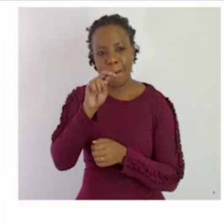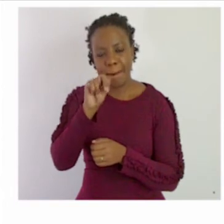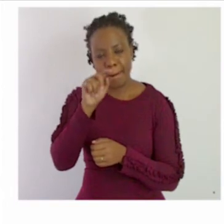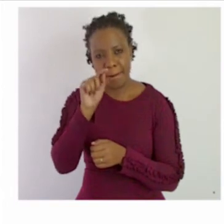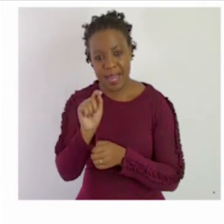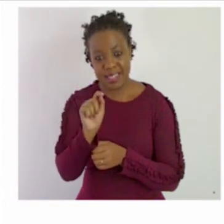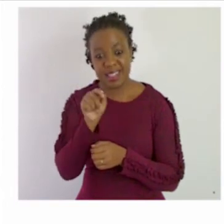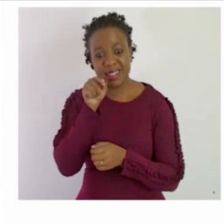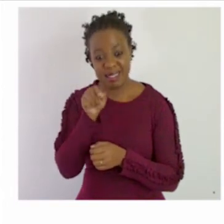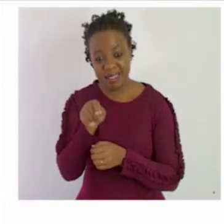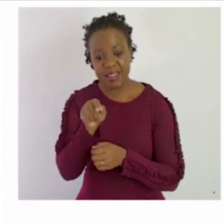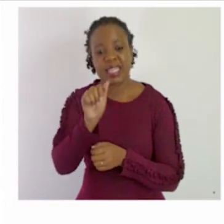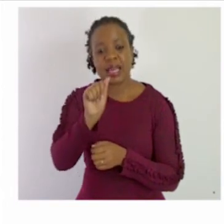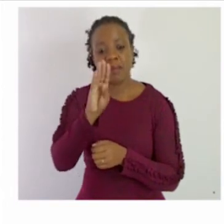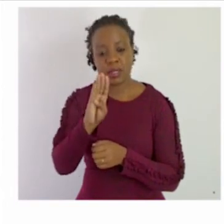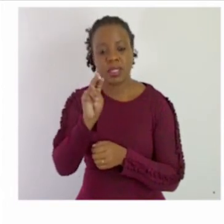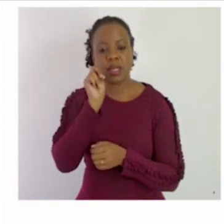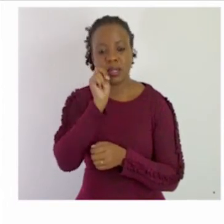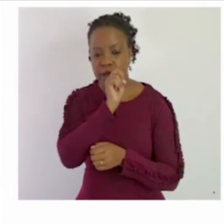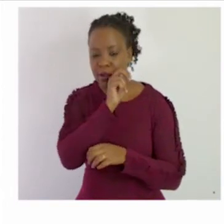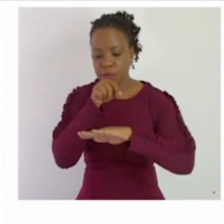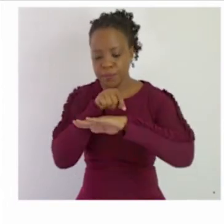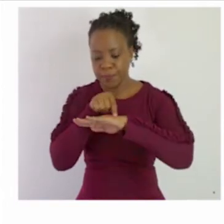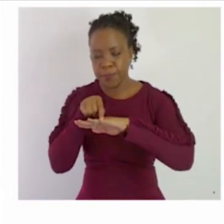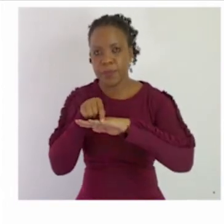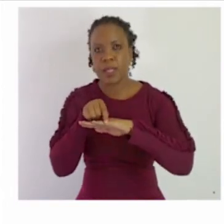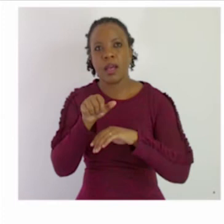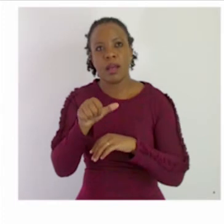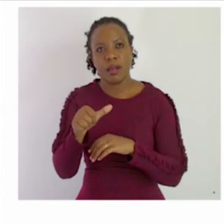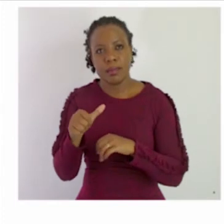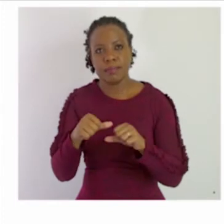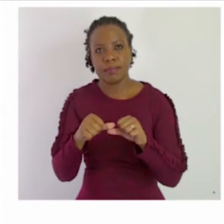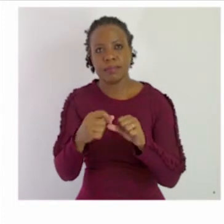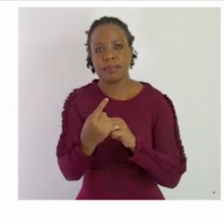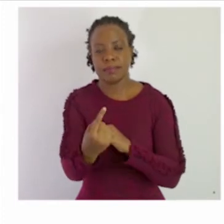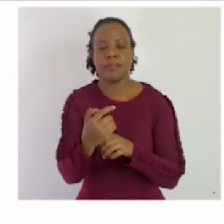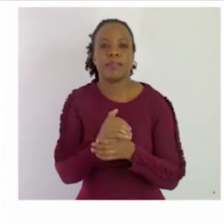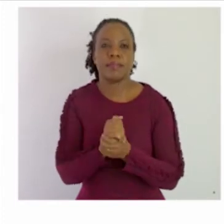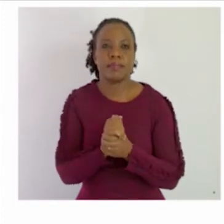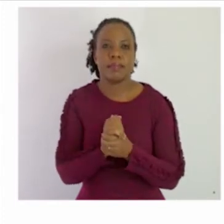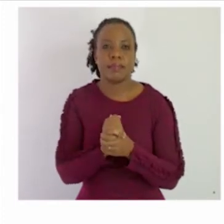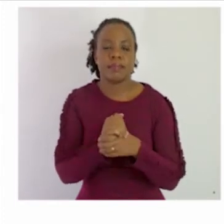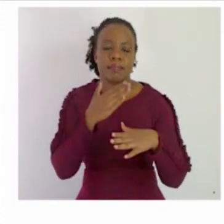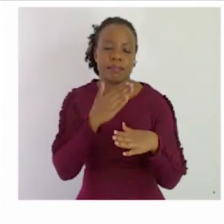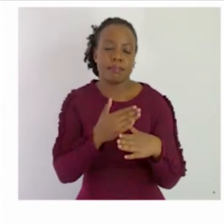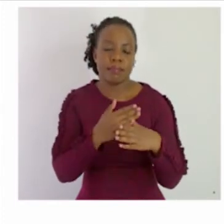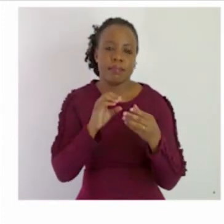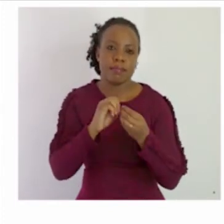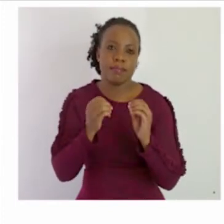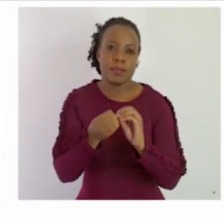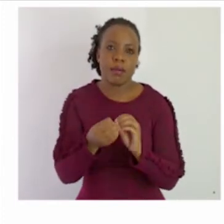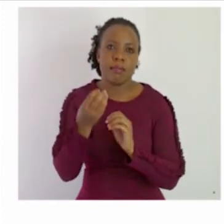that and then do the rest. The next one is activity 6,